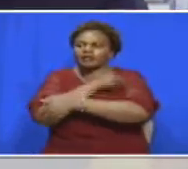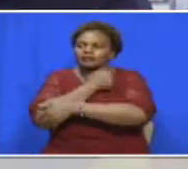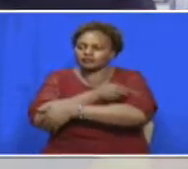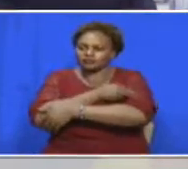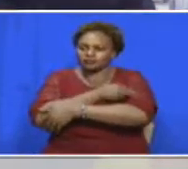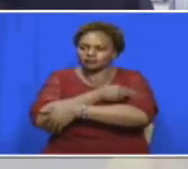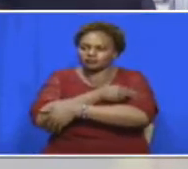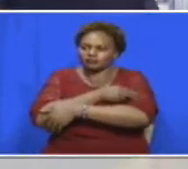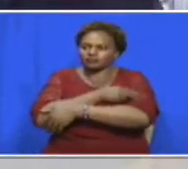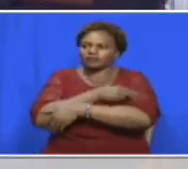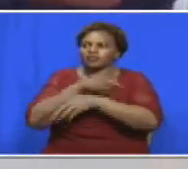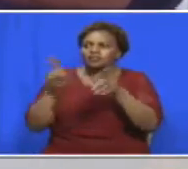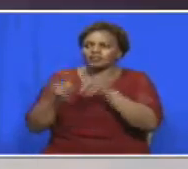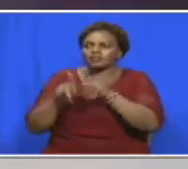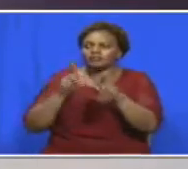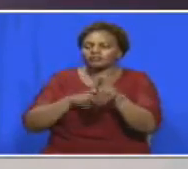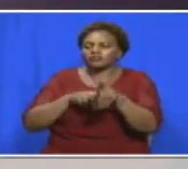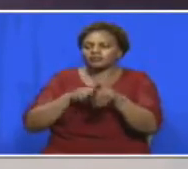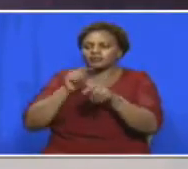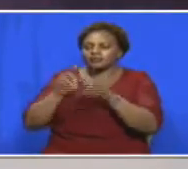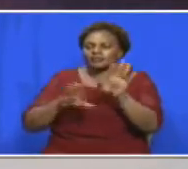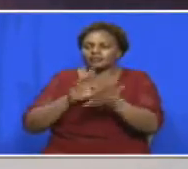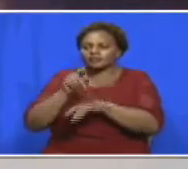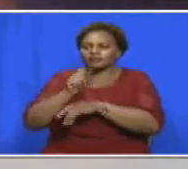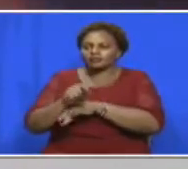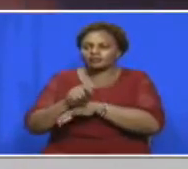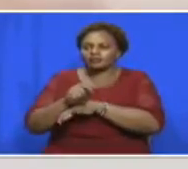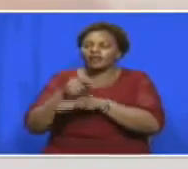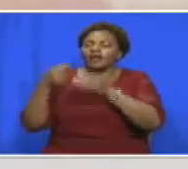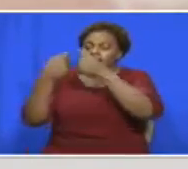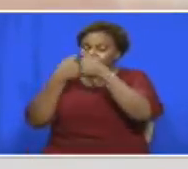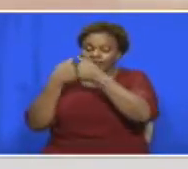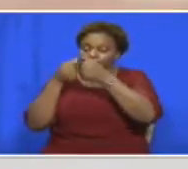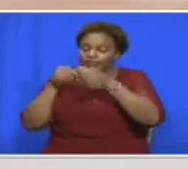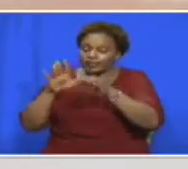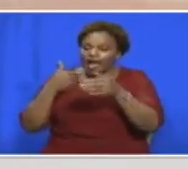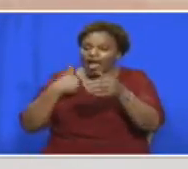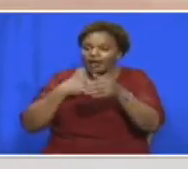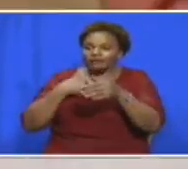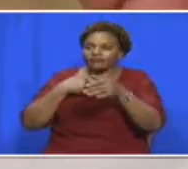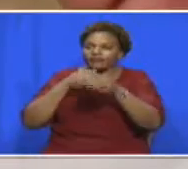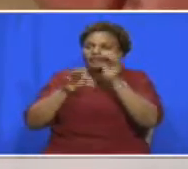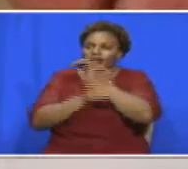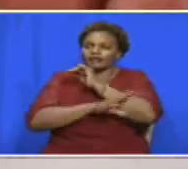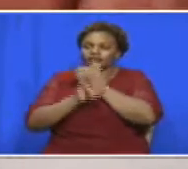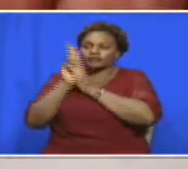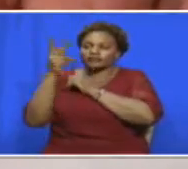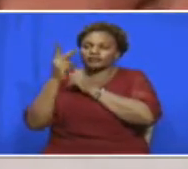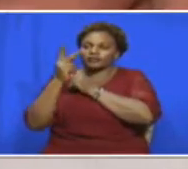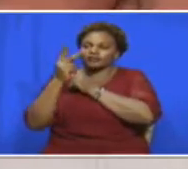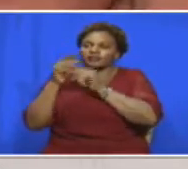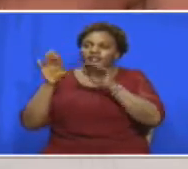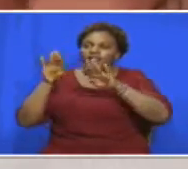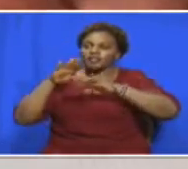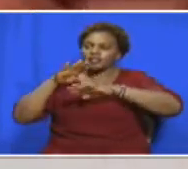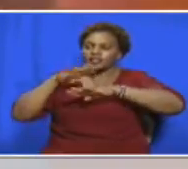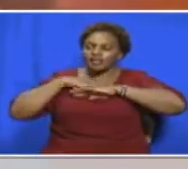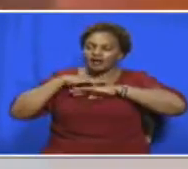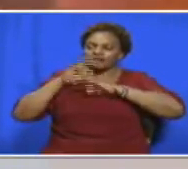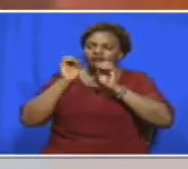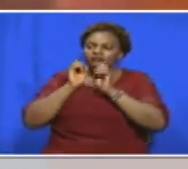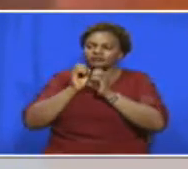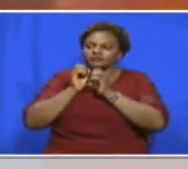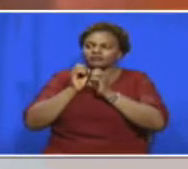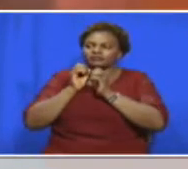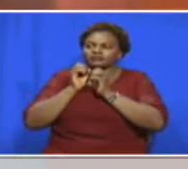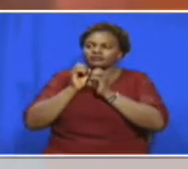hizo. Hata hivyo, hatua hii nayo ina changamoto zake kwa kuwa taifa la Kenya halina chanjo za kutosha. We know